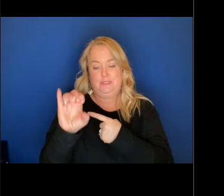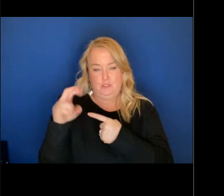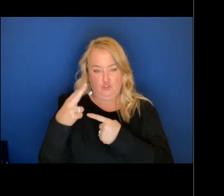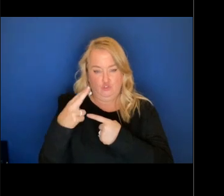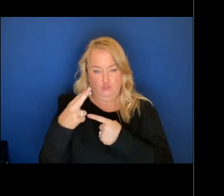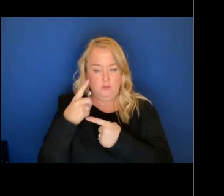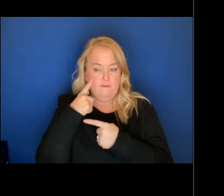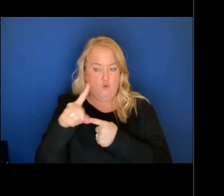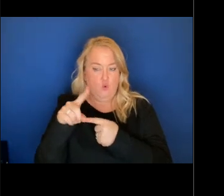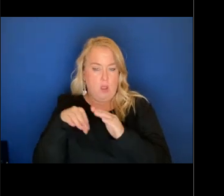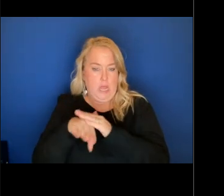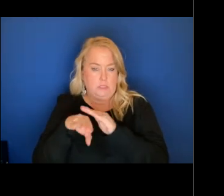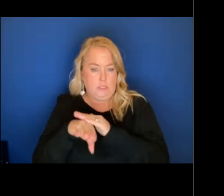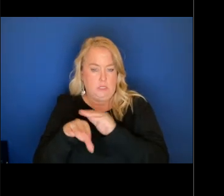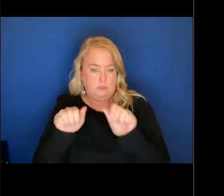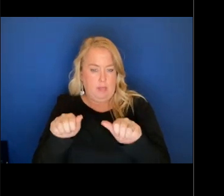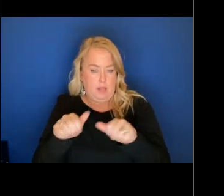accessible route.